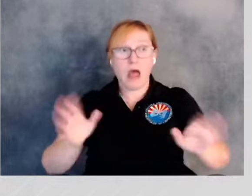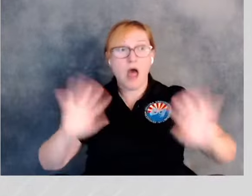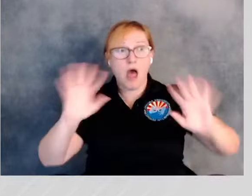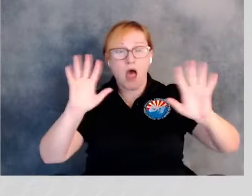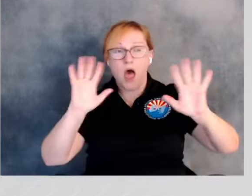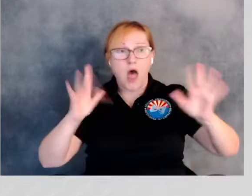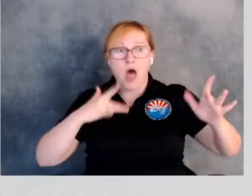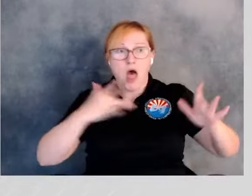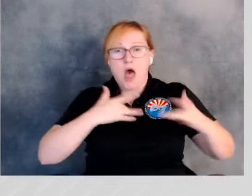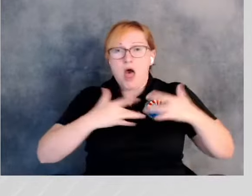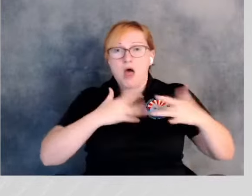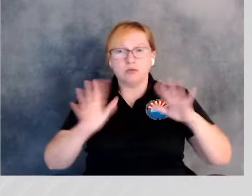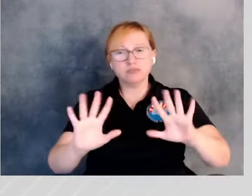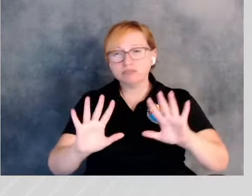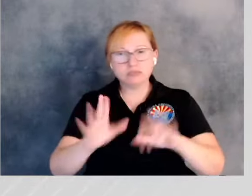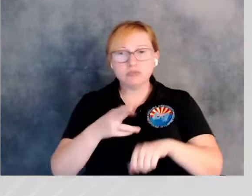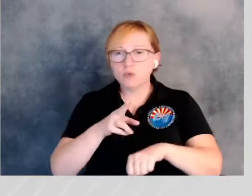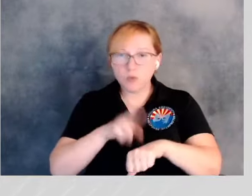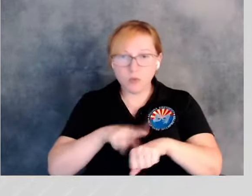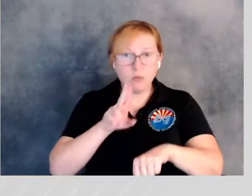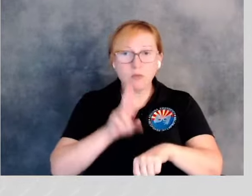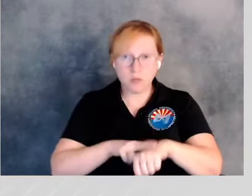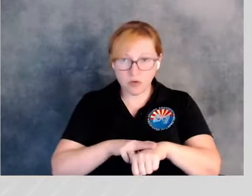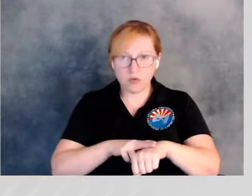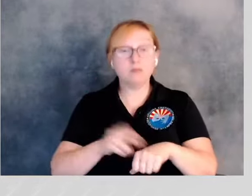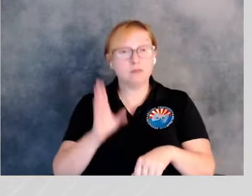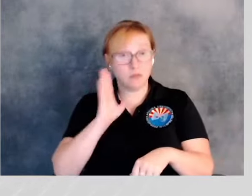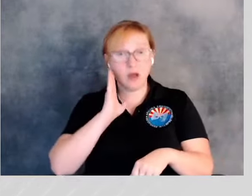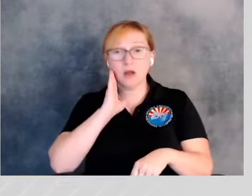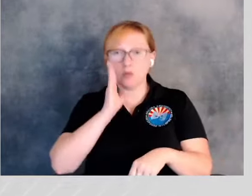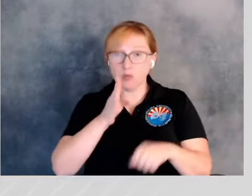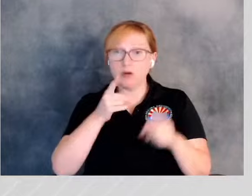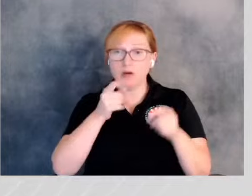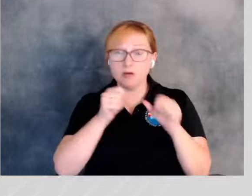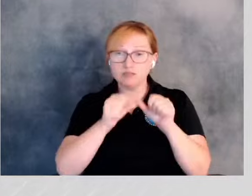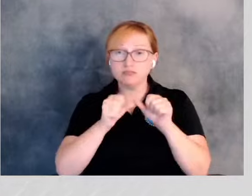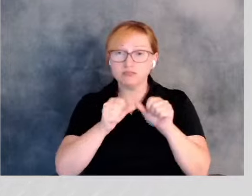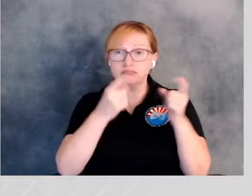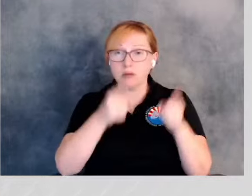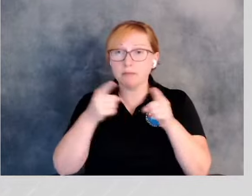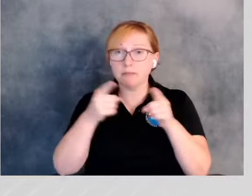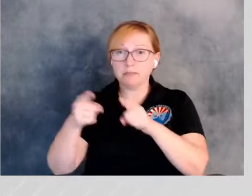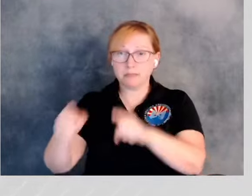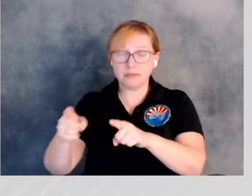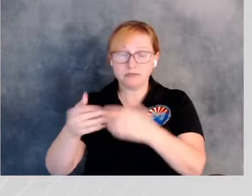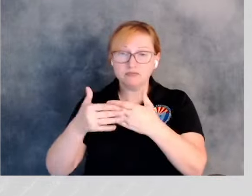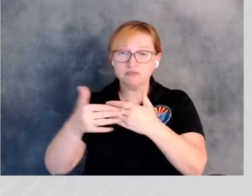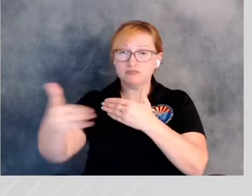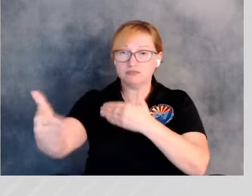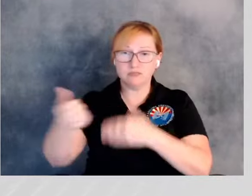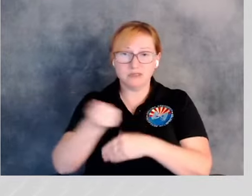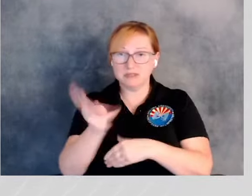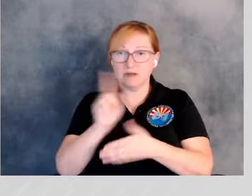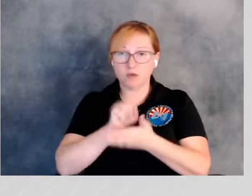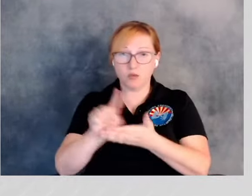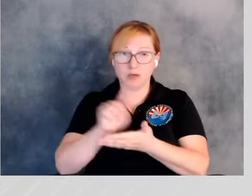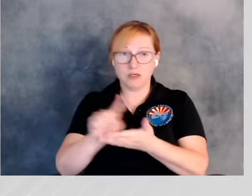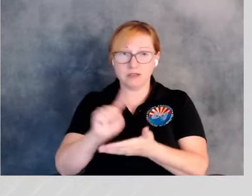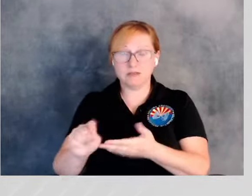is very, very normal, and it is going to occur for a number of weeks. These interior smokes do not pose a